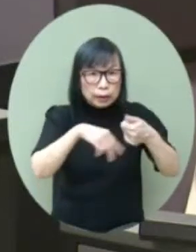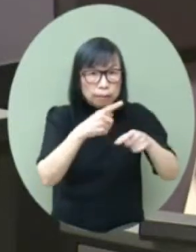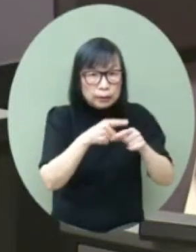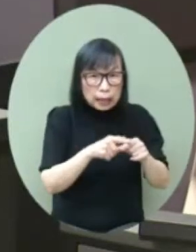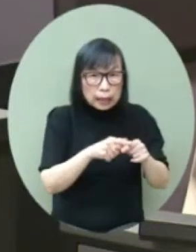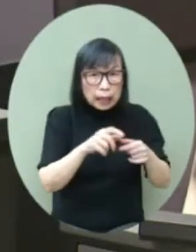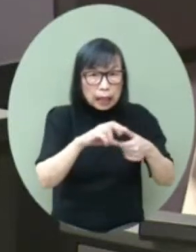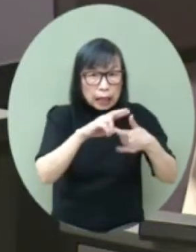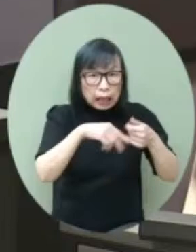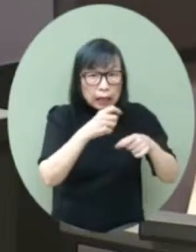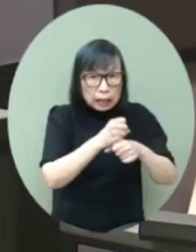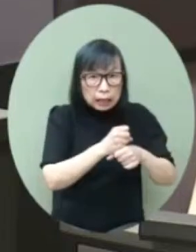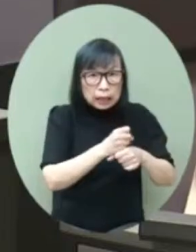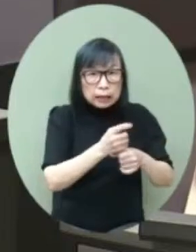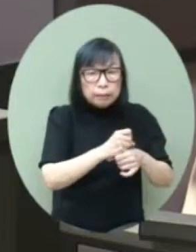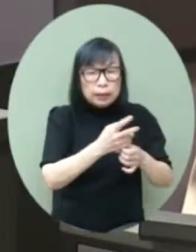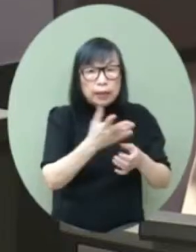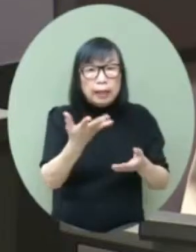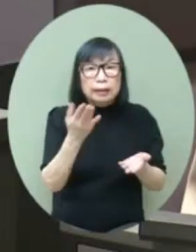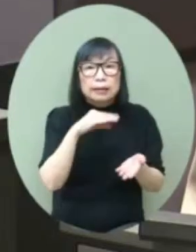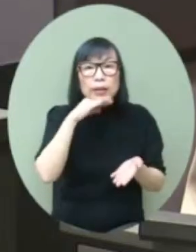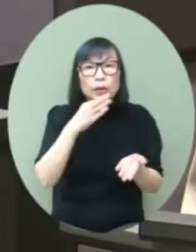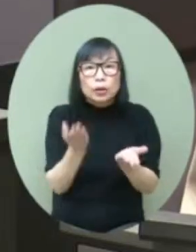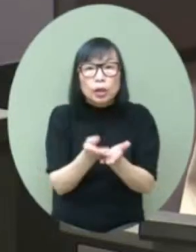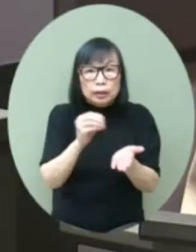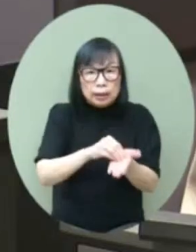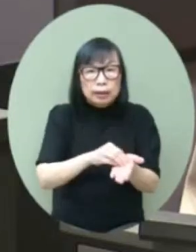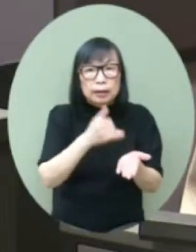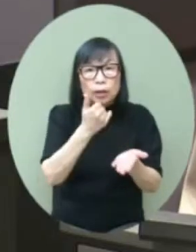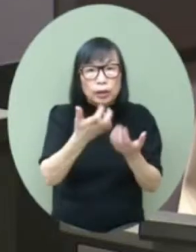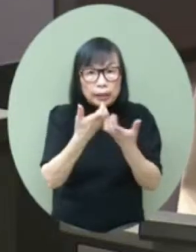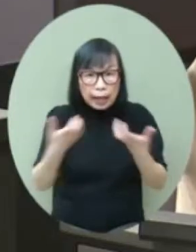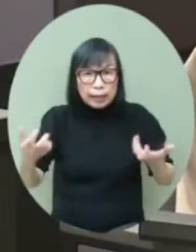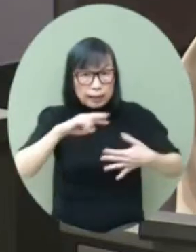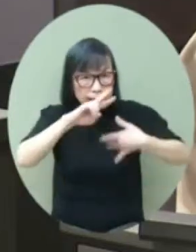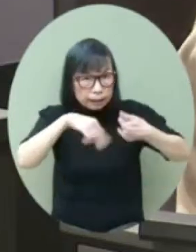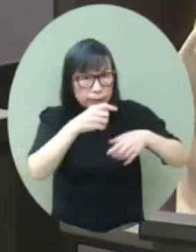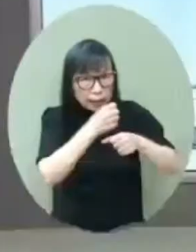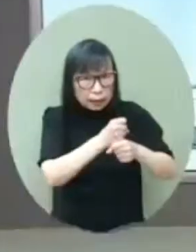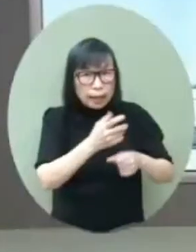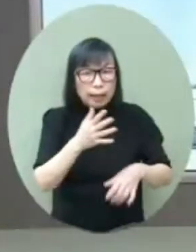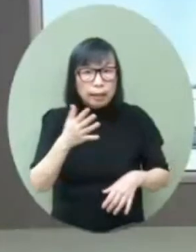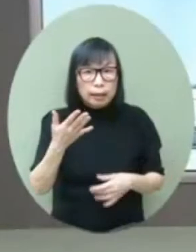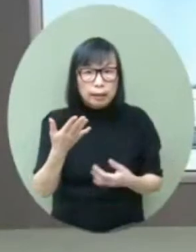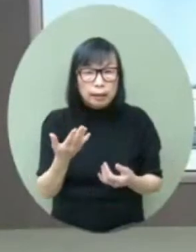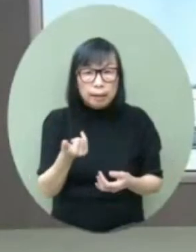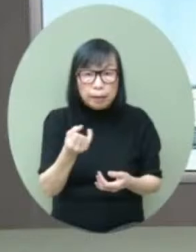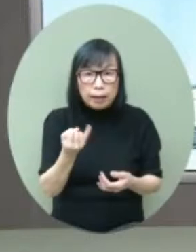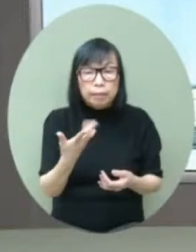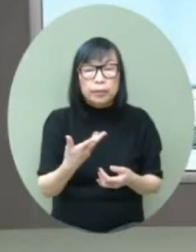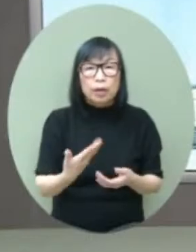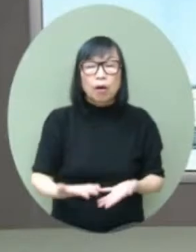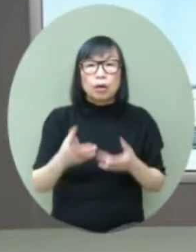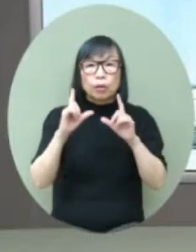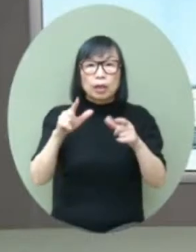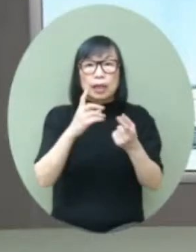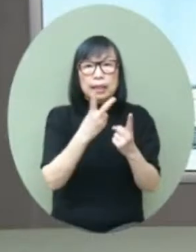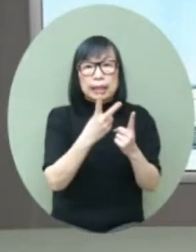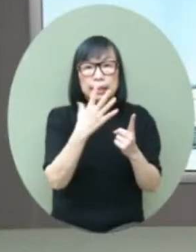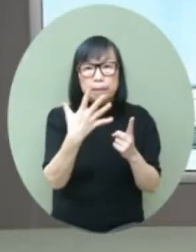be quarantined? Or are you waiting for her to be confirmed to be a positive case before she will be